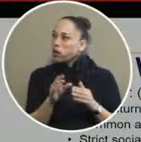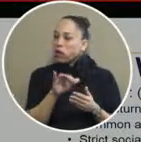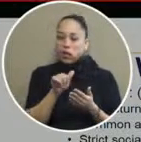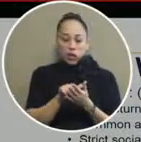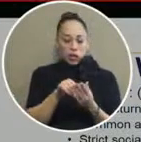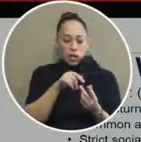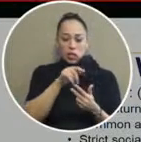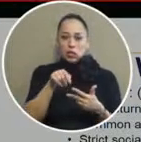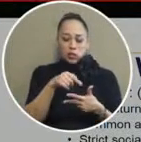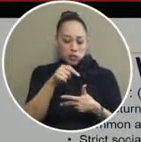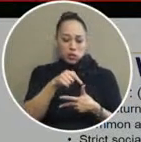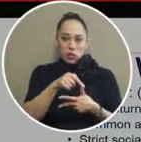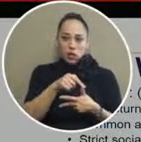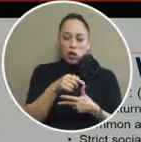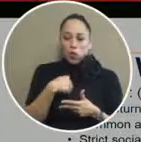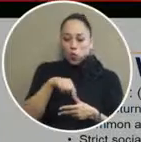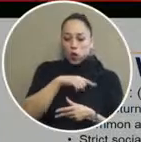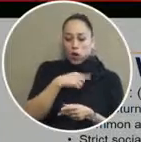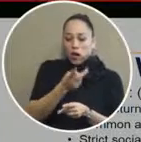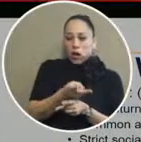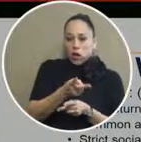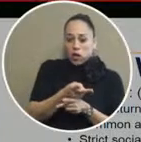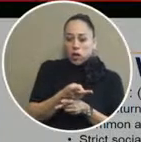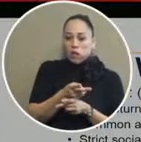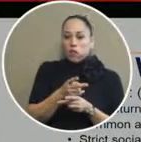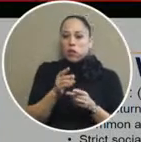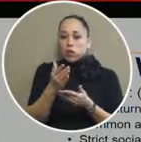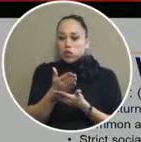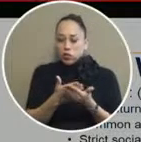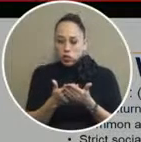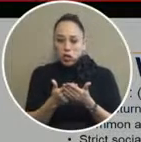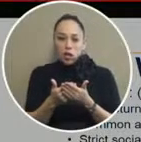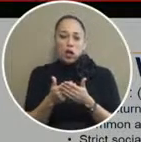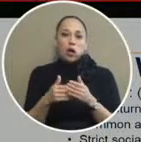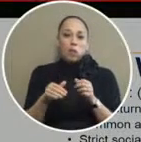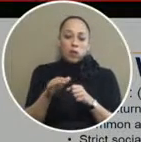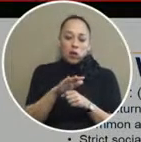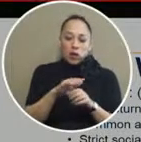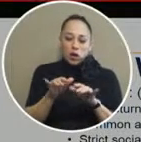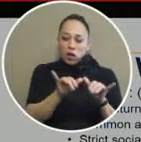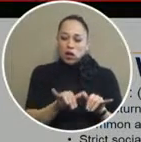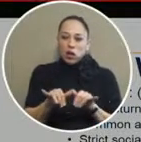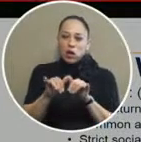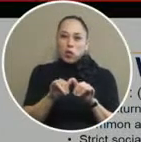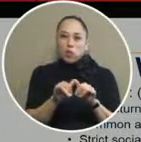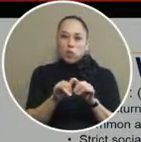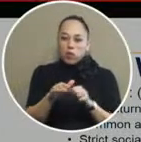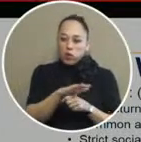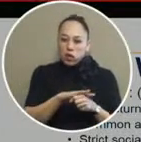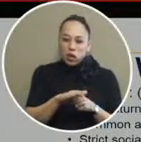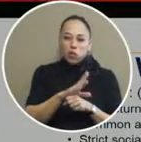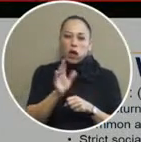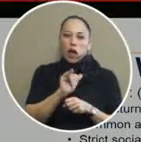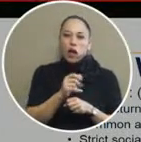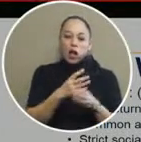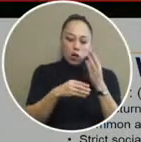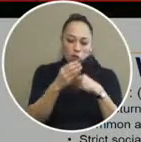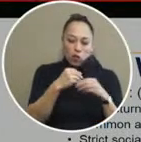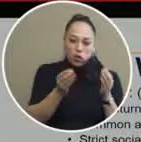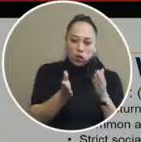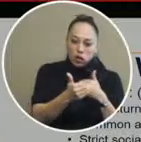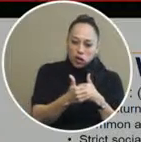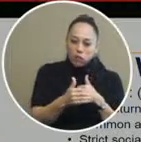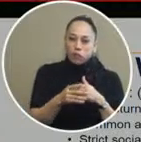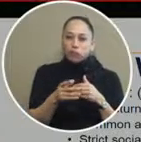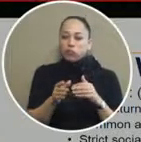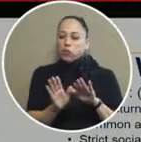particular phase, in phase 1, we'll keep city common areas, break rooms, conference rooms, any of the meeting and